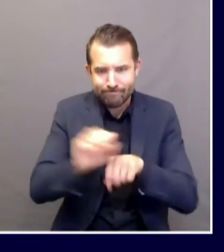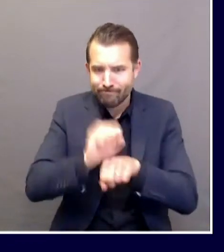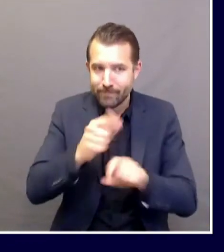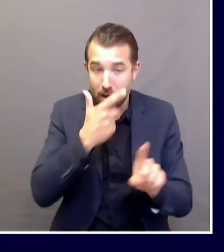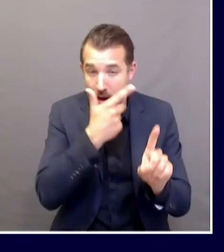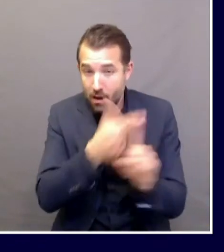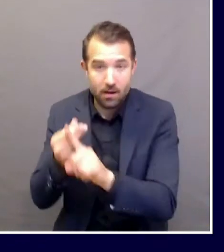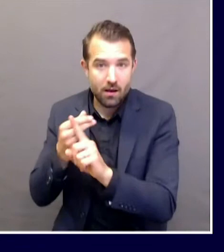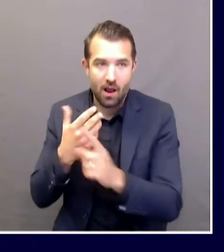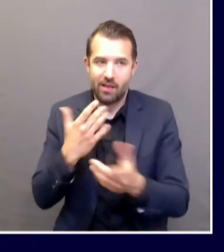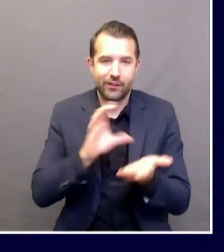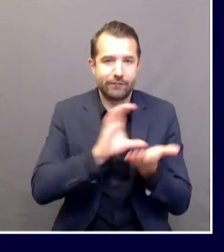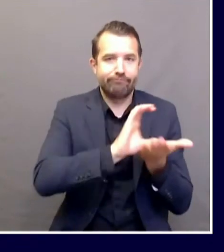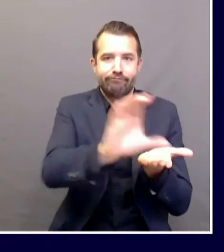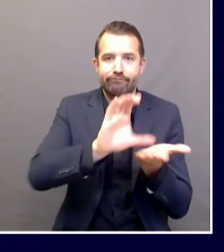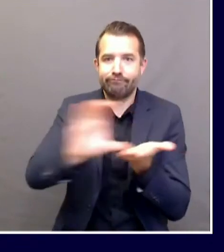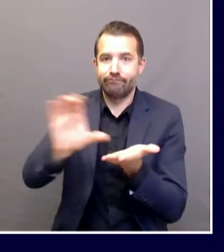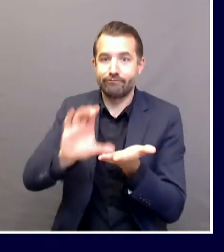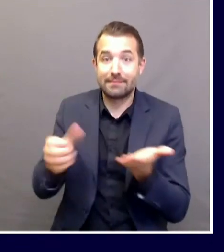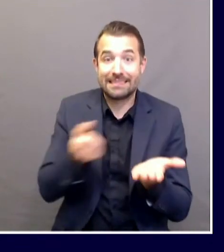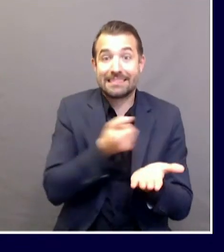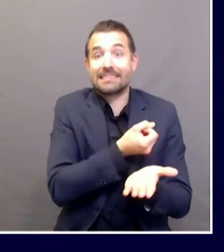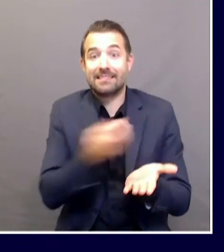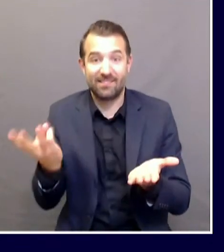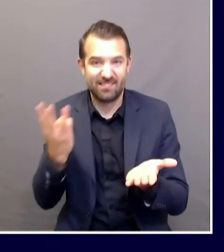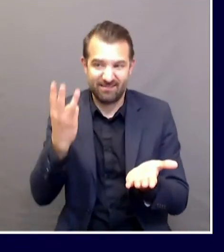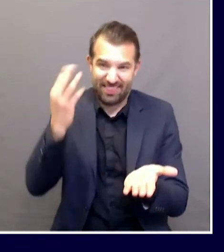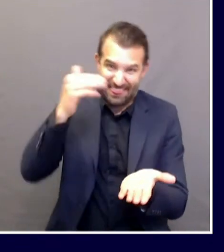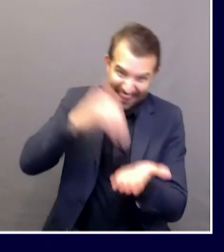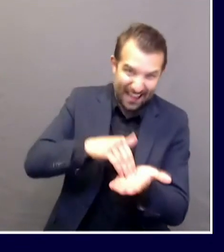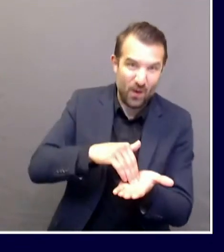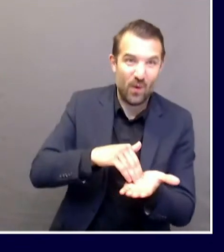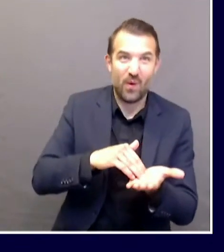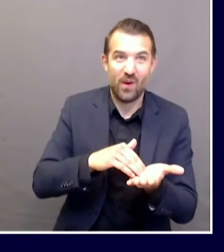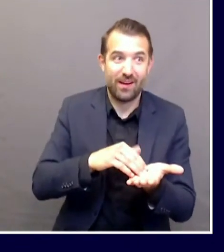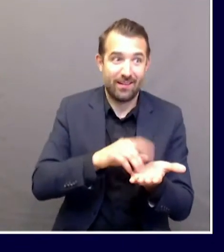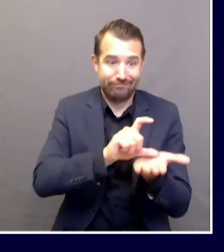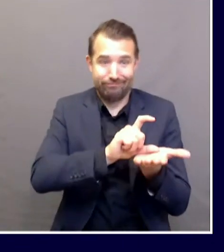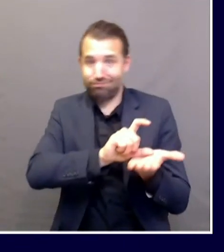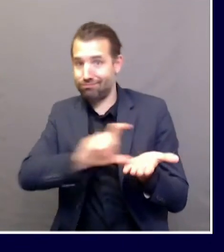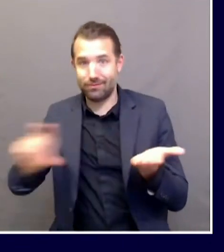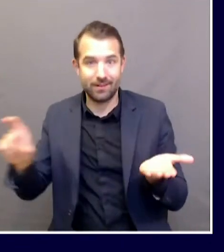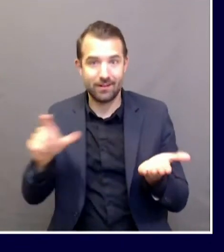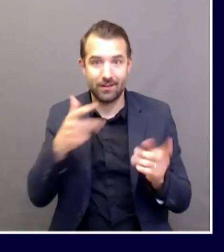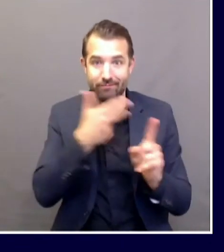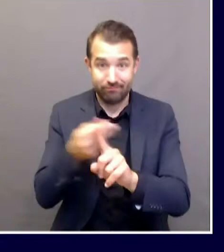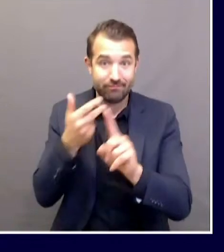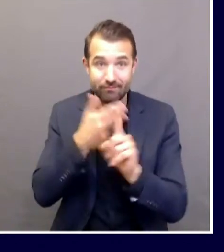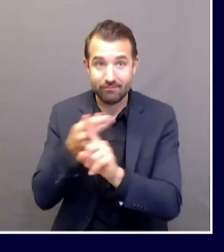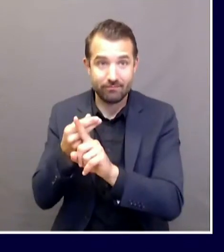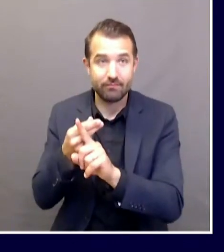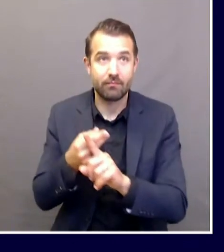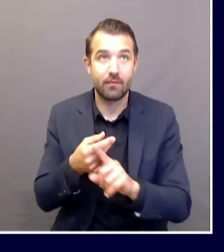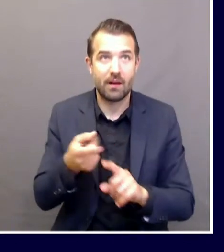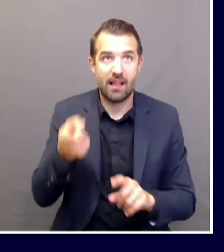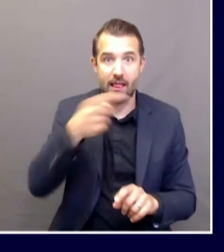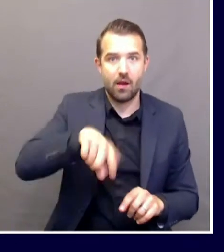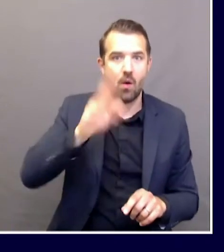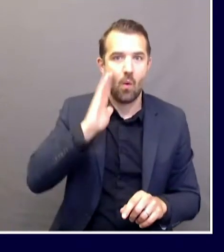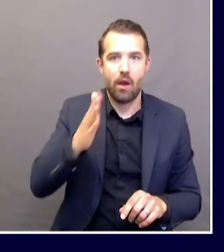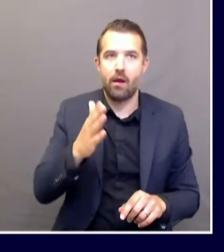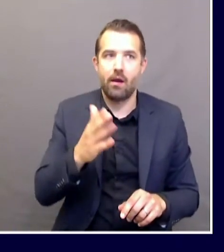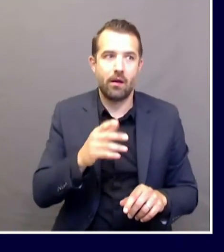our EMS clinician colleagues across the state of Maine are going to be receiving and then putting into arms. I've visited a